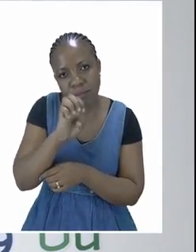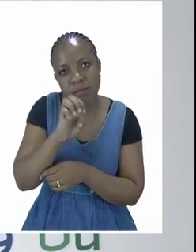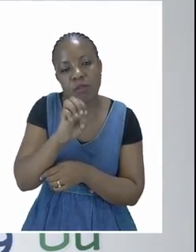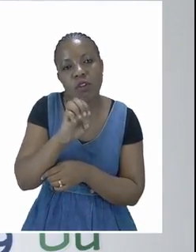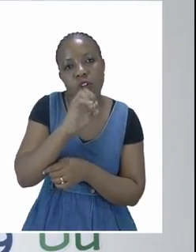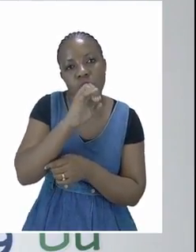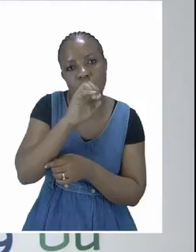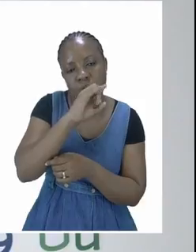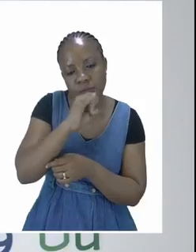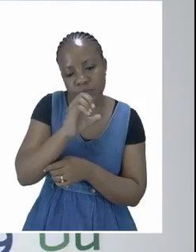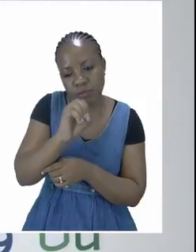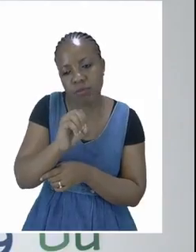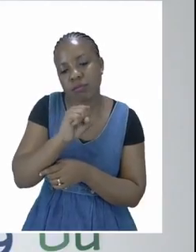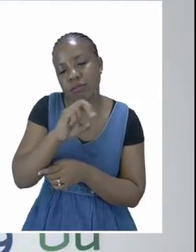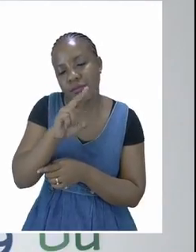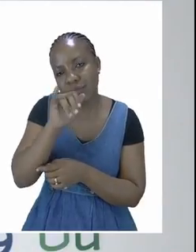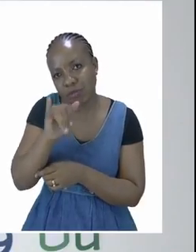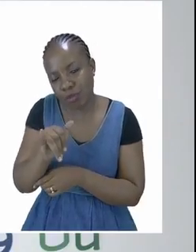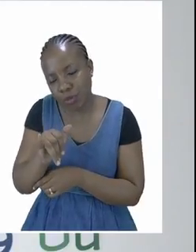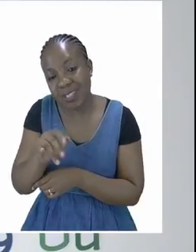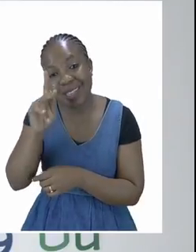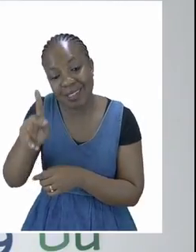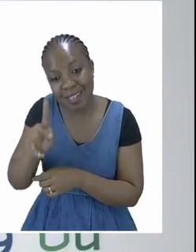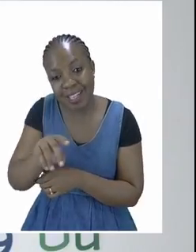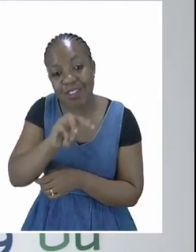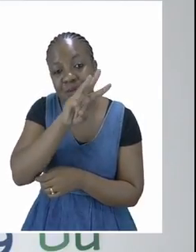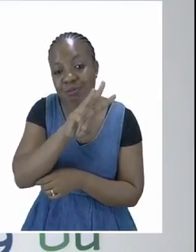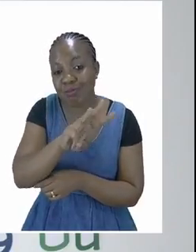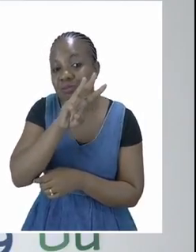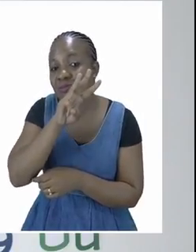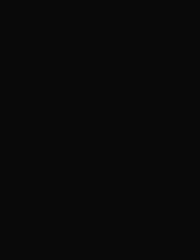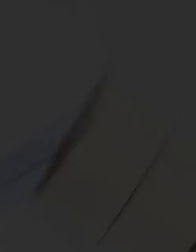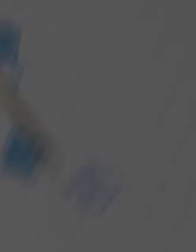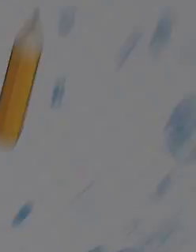in addition our website Zoshie Online.